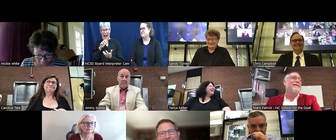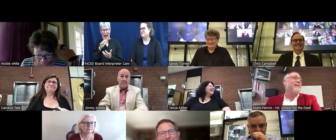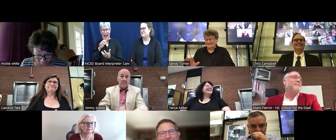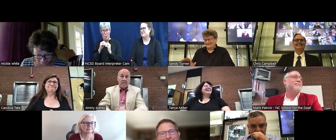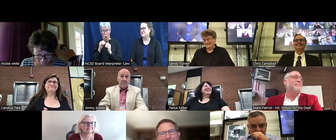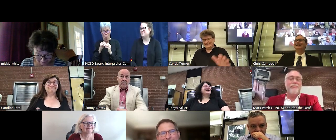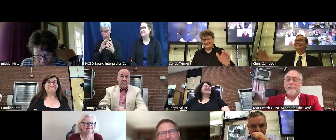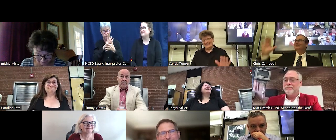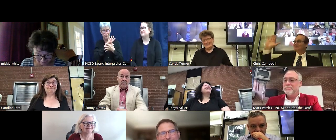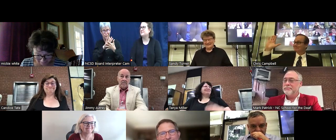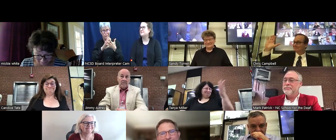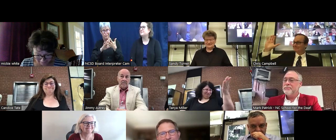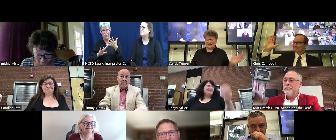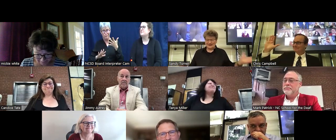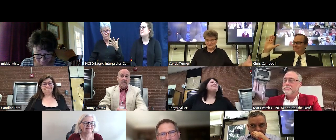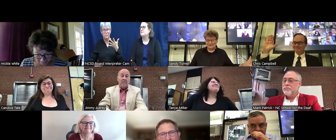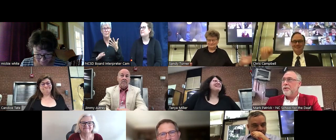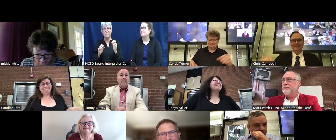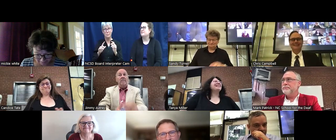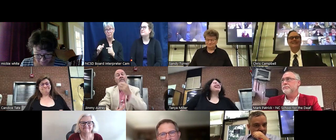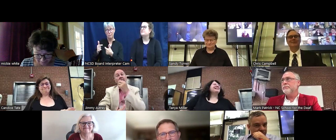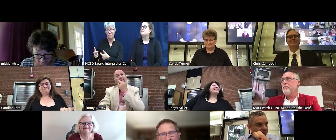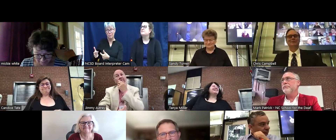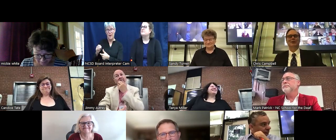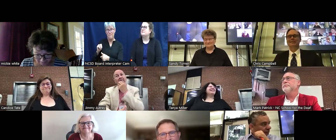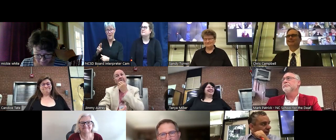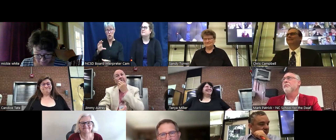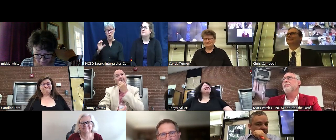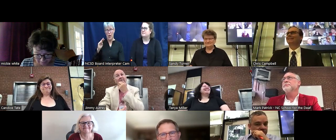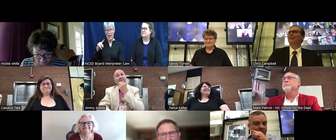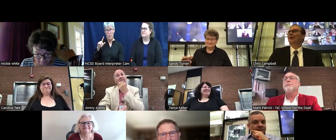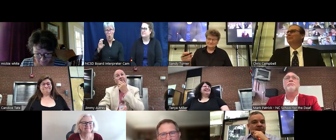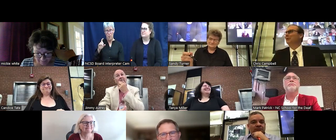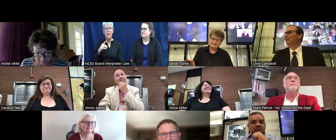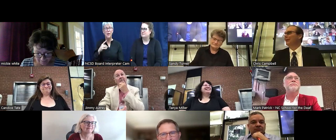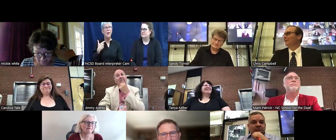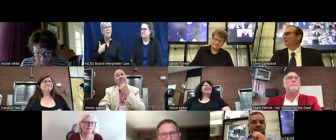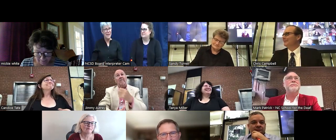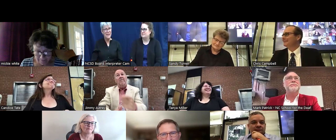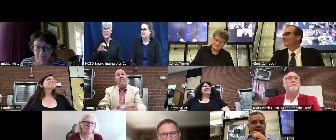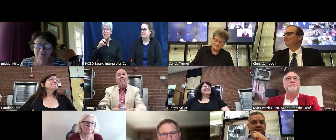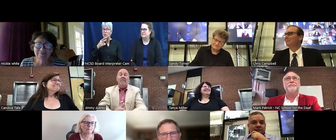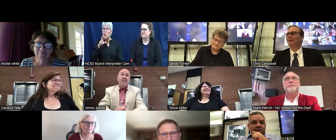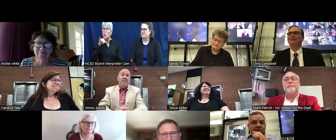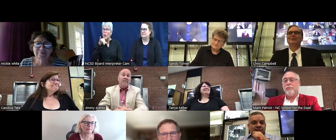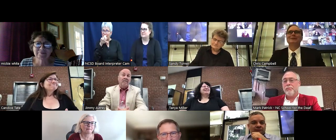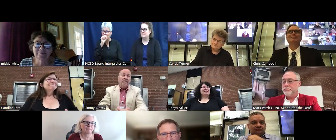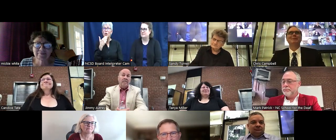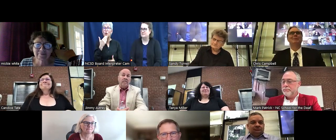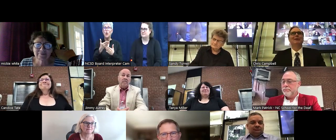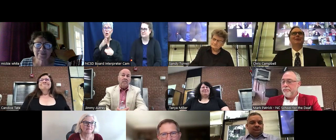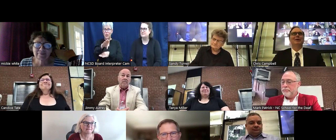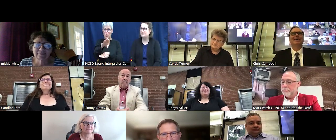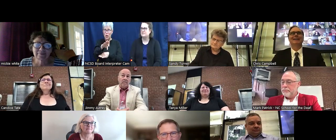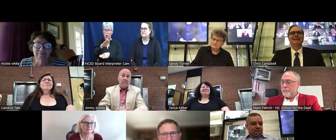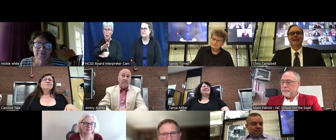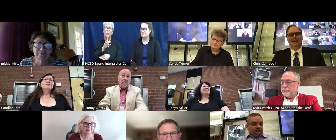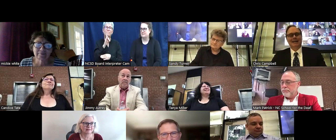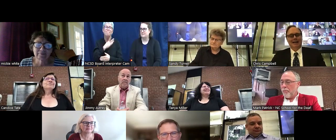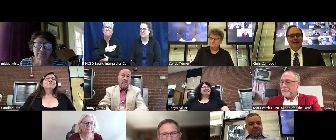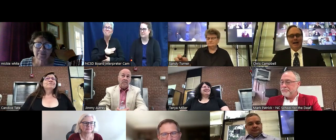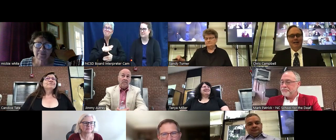Absolutely. Mr. Campbell. Very good. This is Chris. Good afternoon to everyone. It's a pleasure to be with you